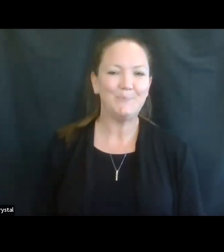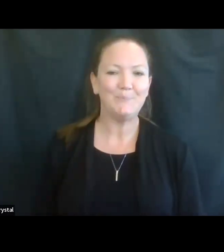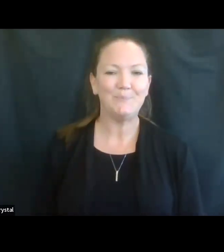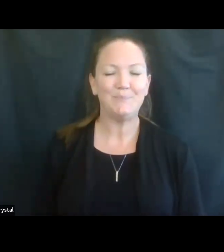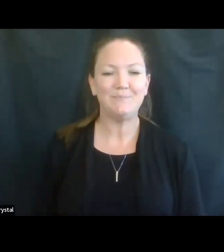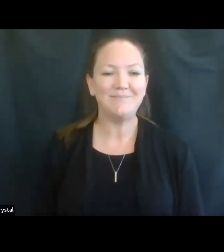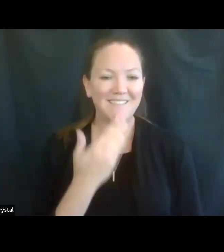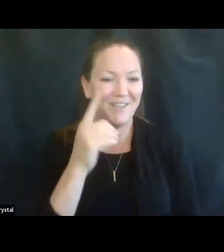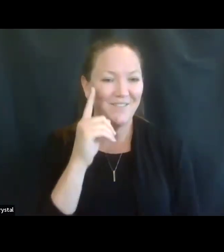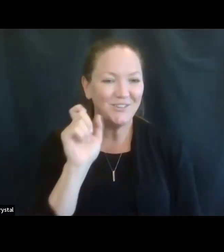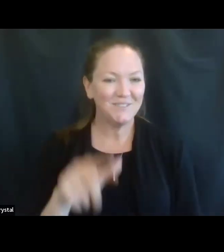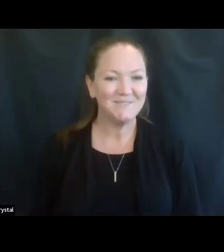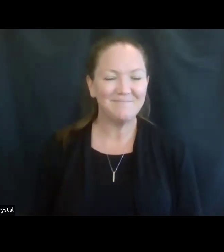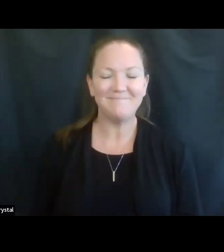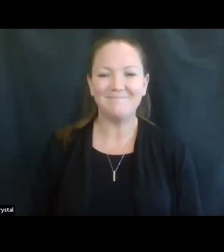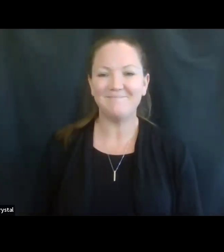Thanks for the question, Catherine.